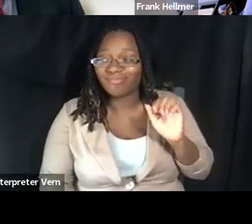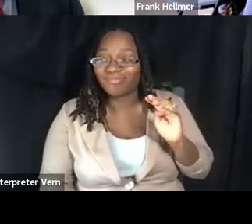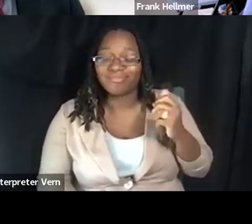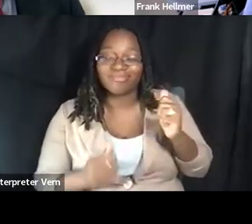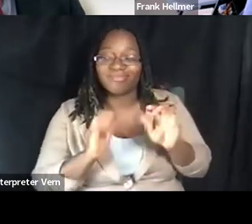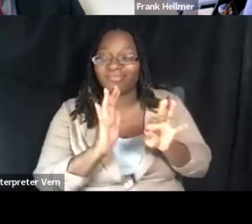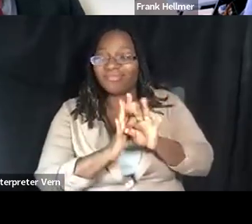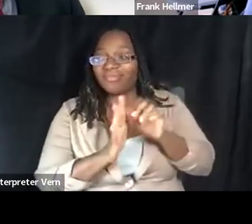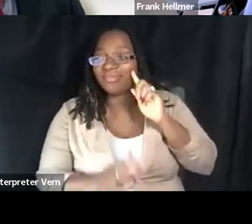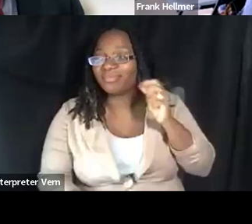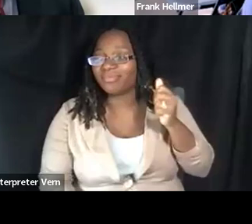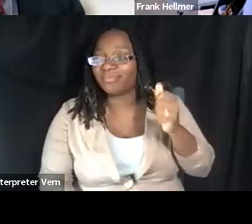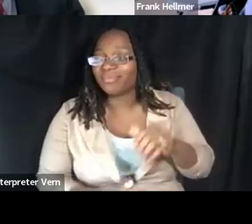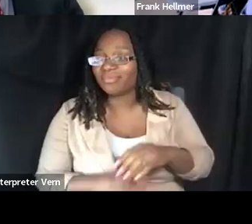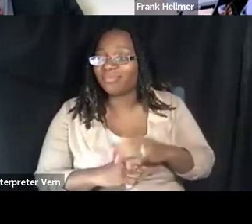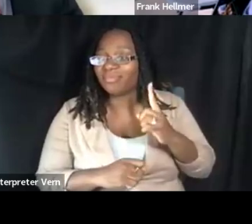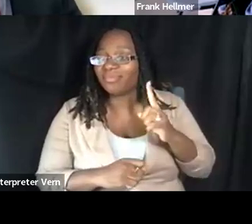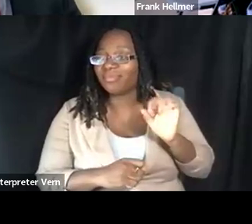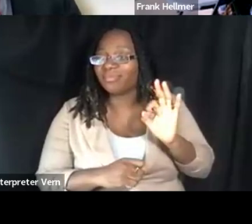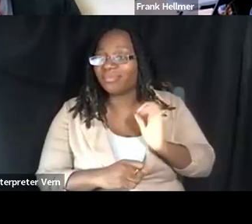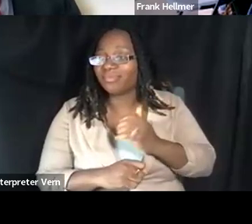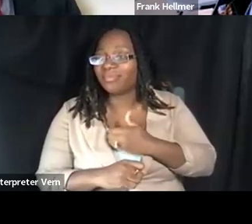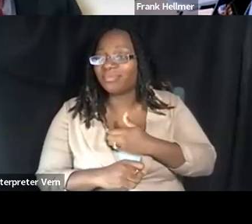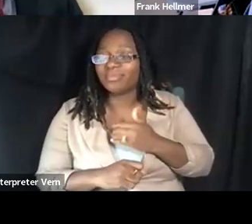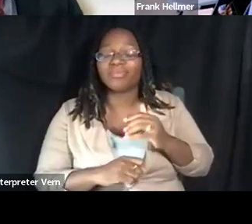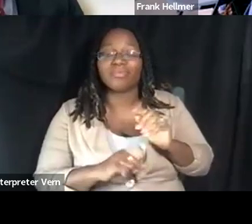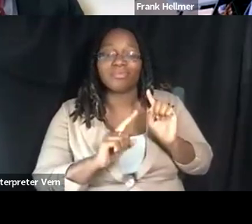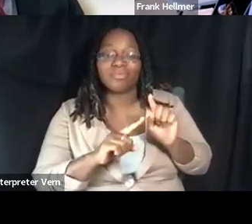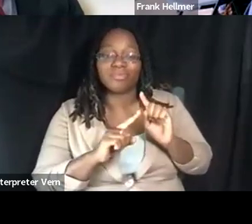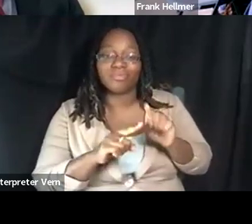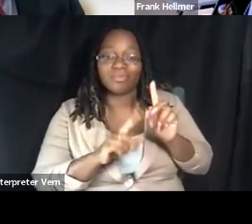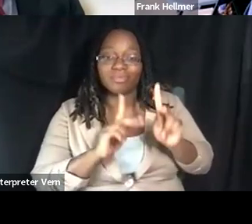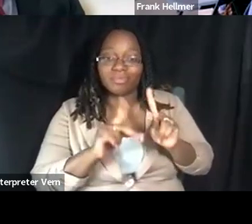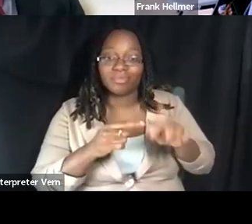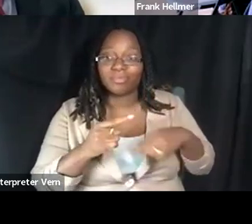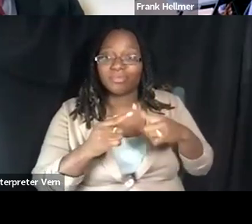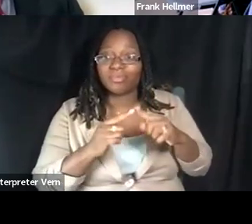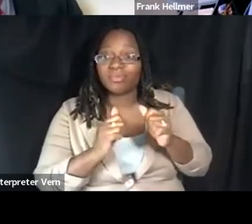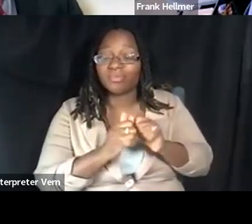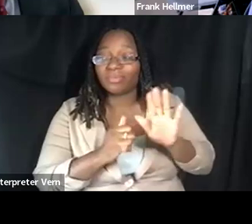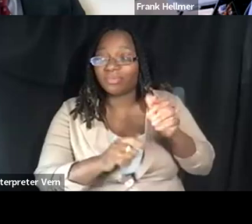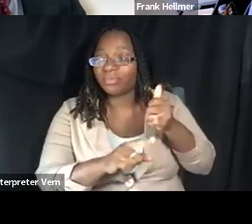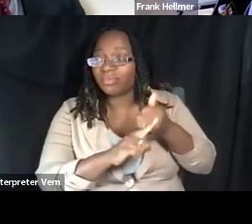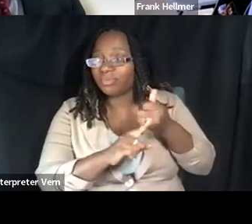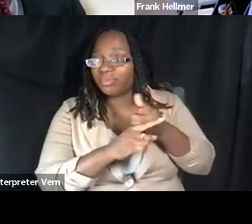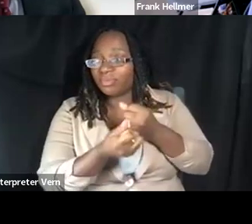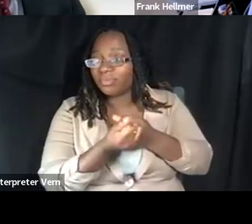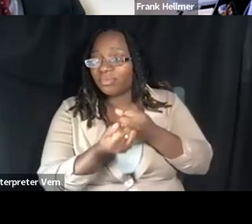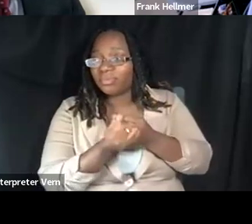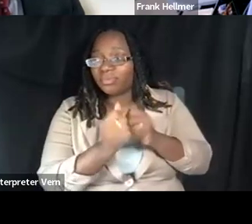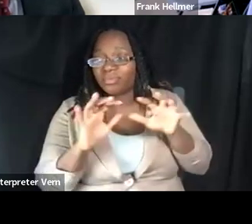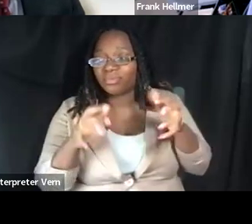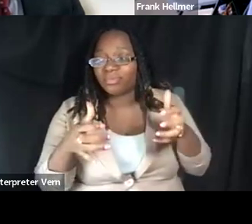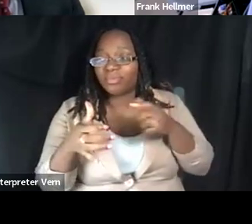yourself. You are one of the go-to people. So, you know, when you're together with your self-advocacy groups, you're one of the people who will let